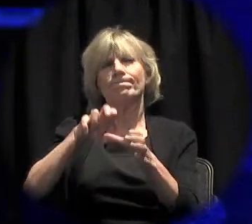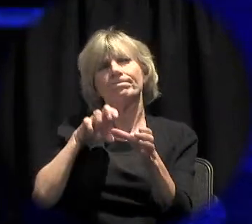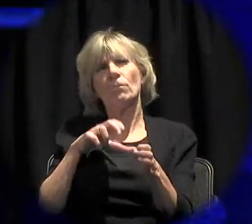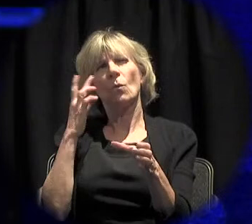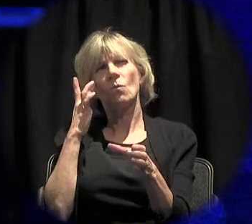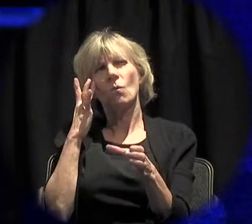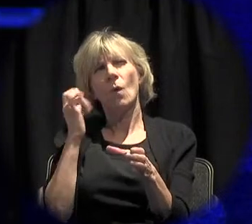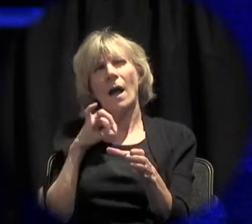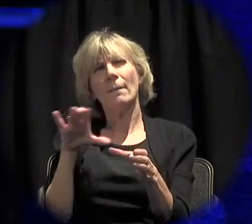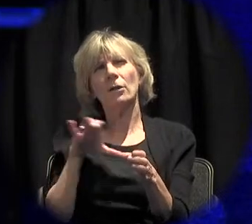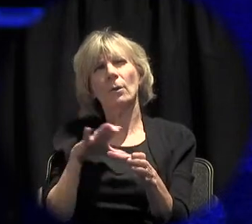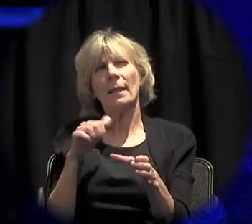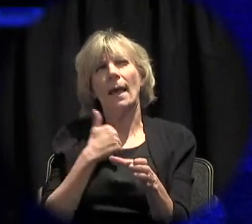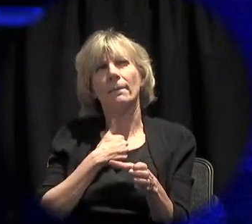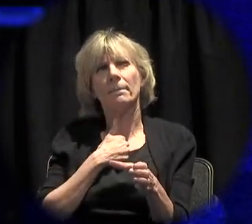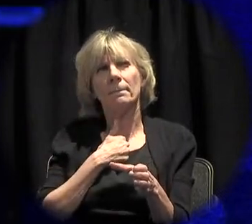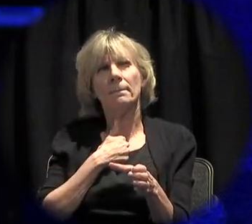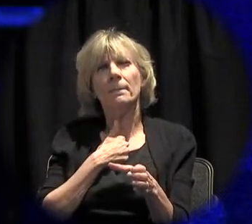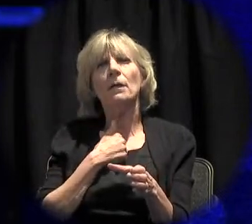me?